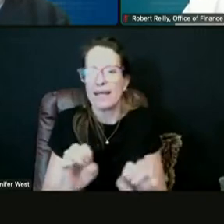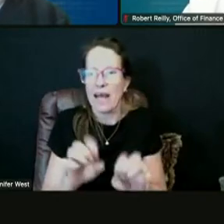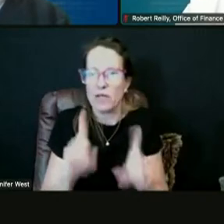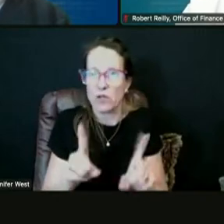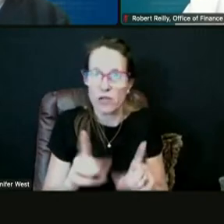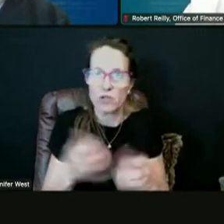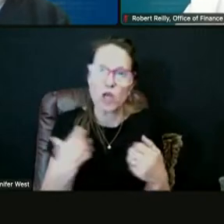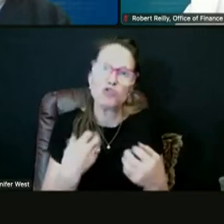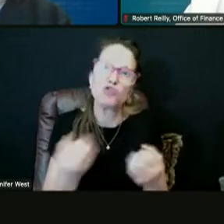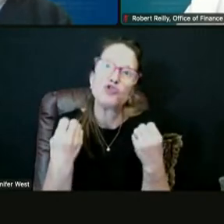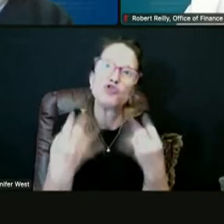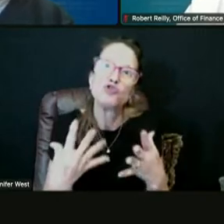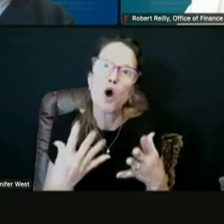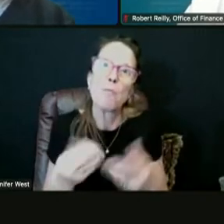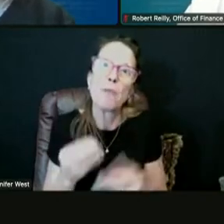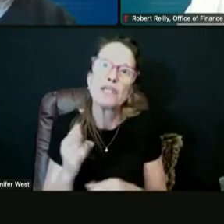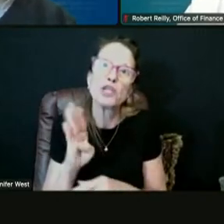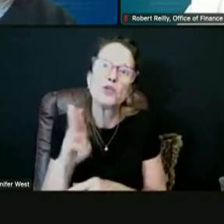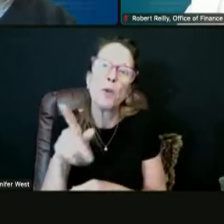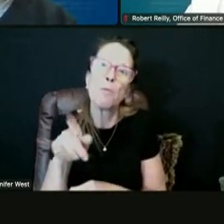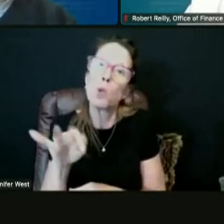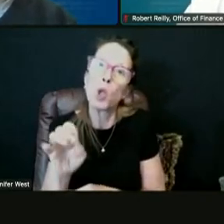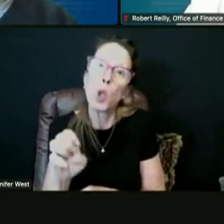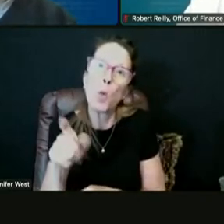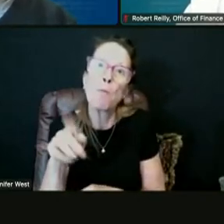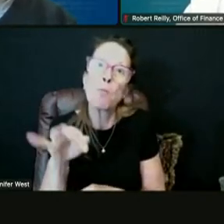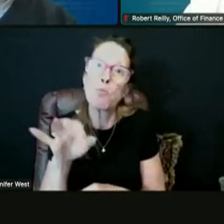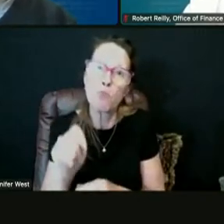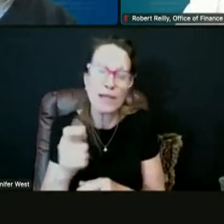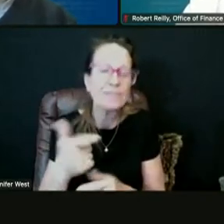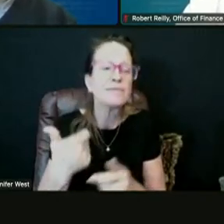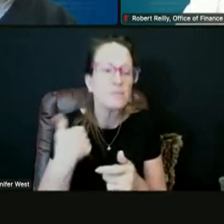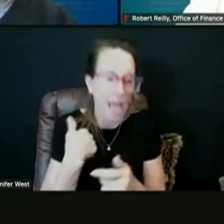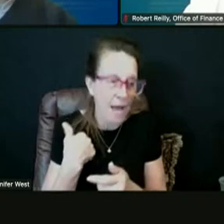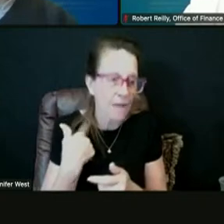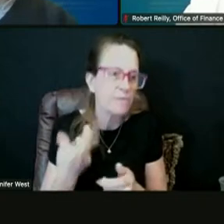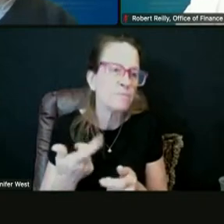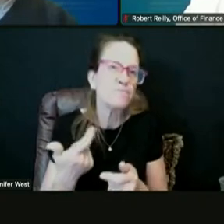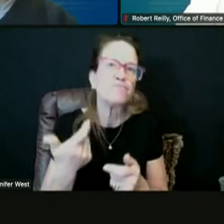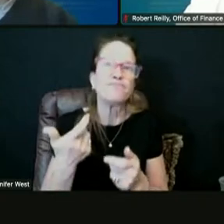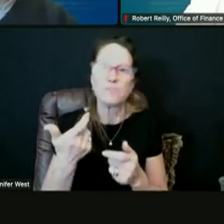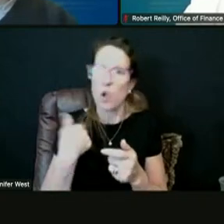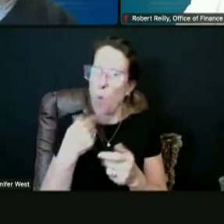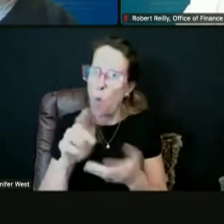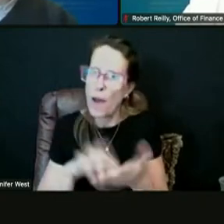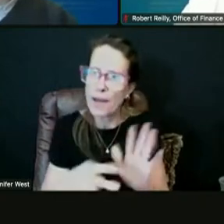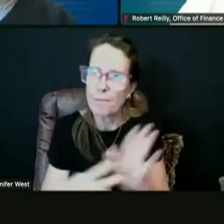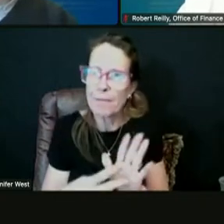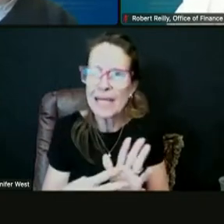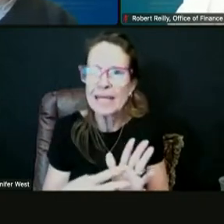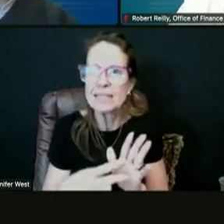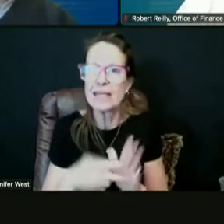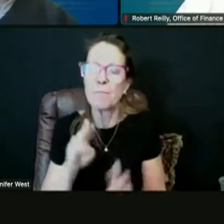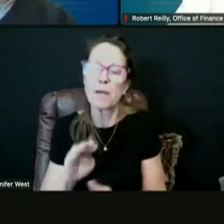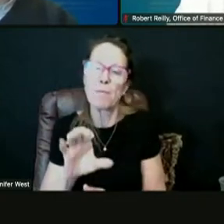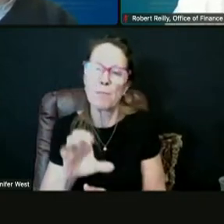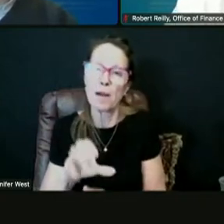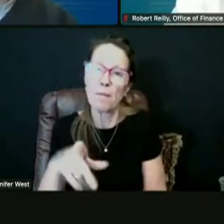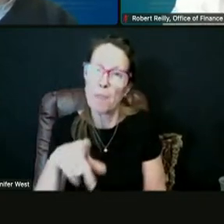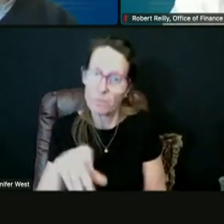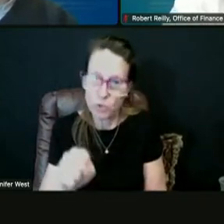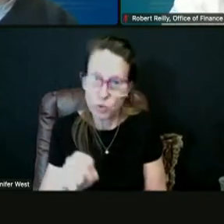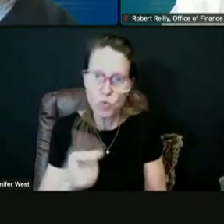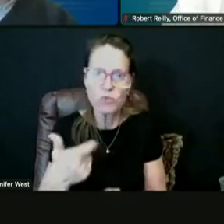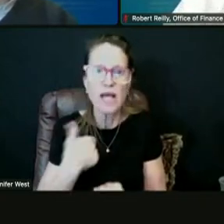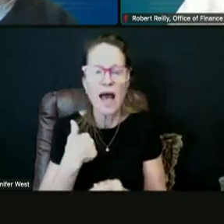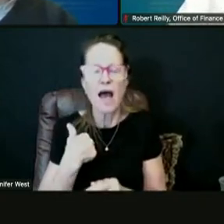that is very innovative and given the school system space to do that. And when I think about what that blueprint means in Montgomery County and for Montgomery